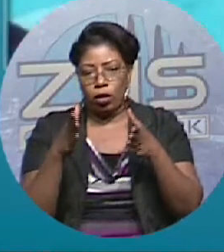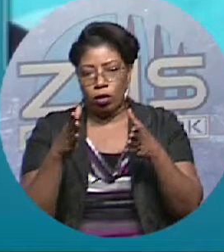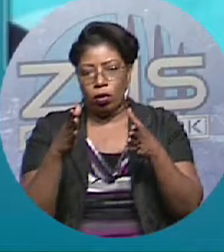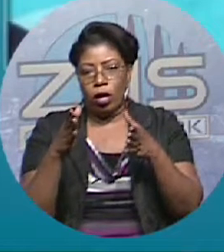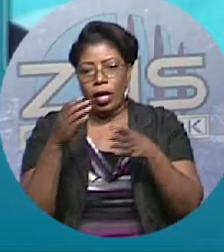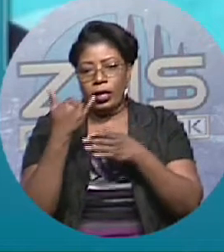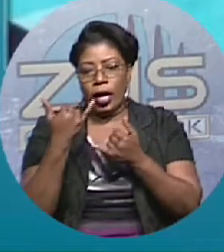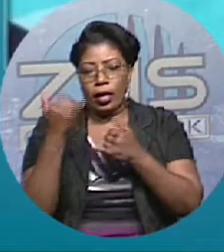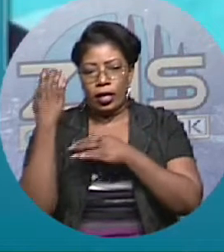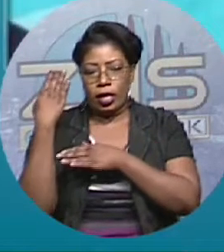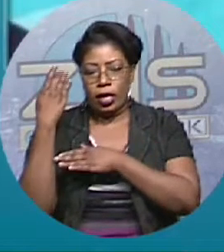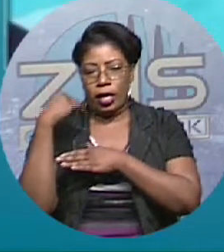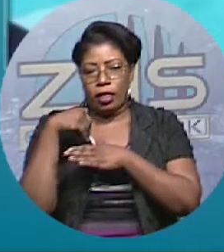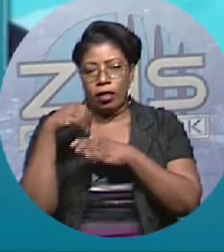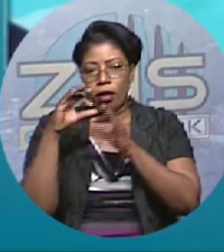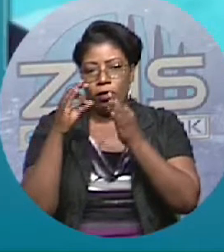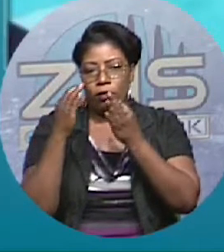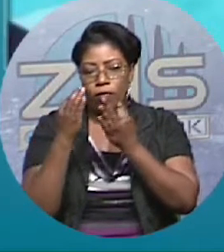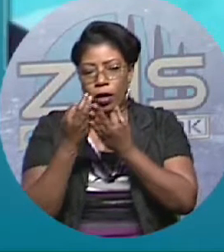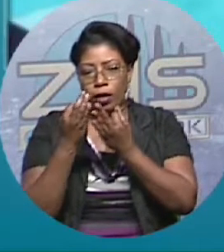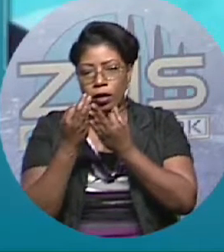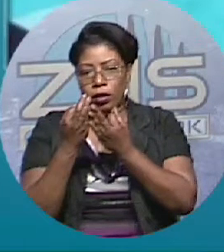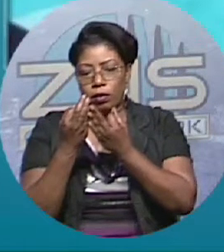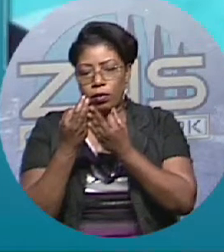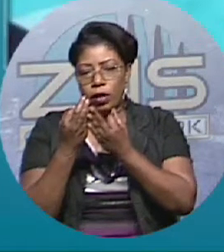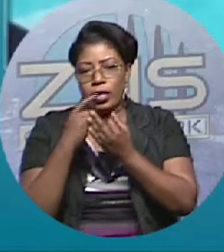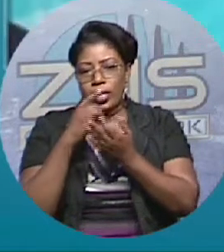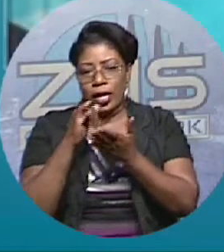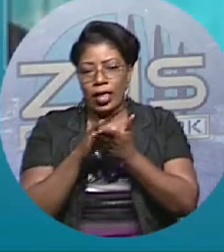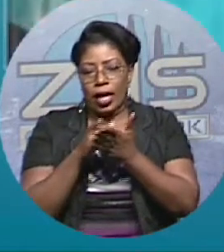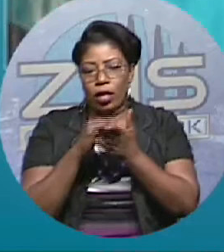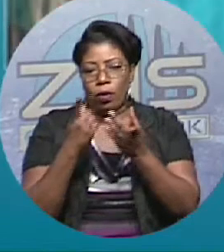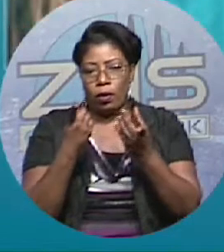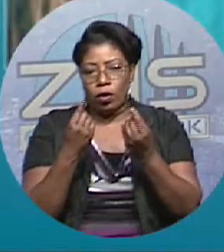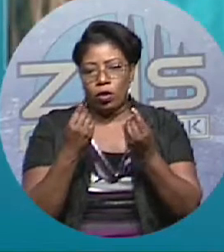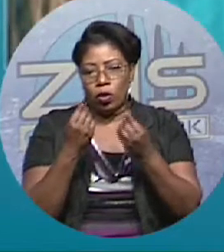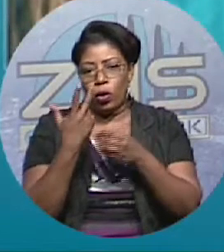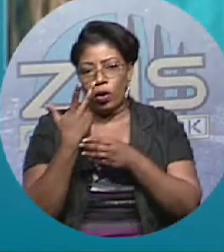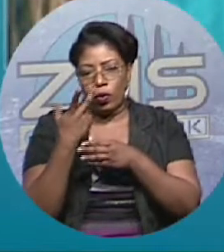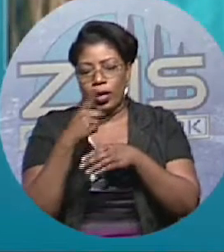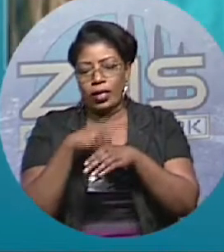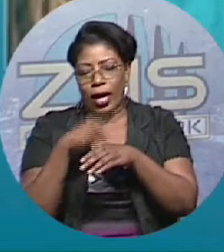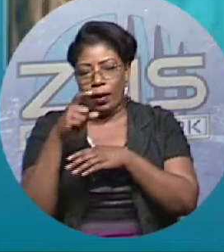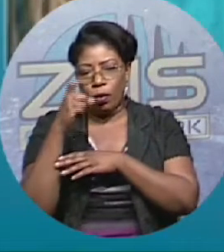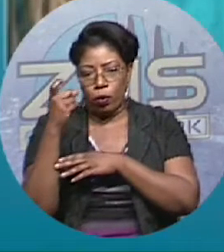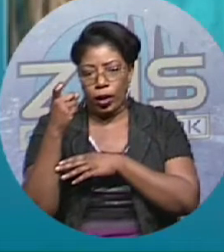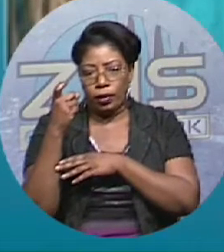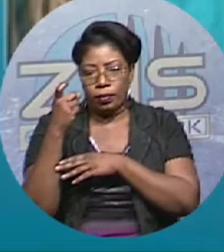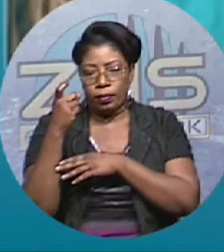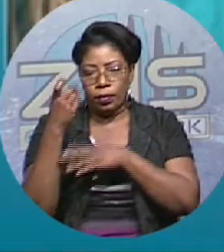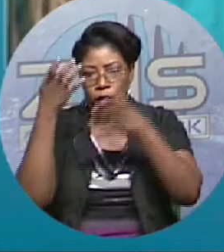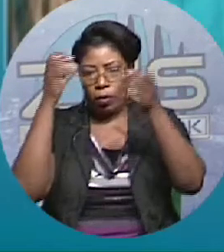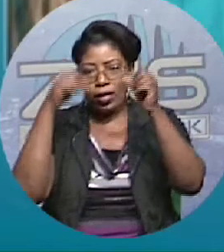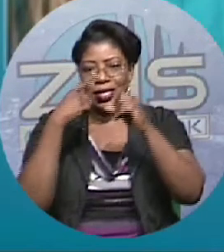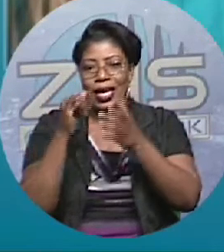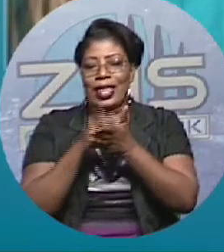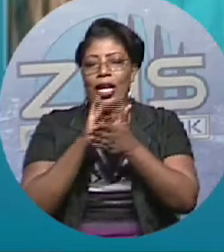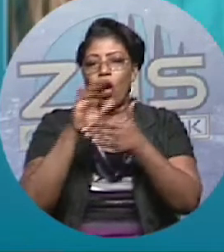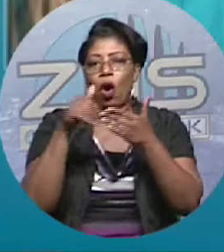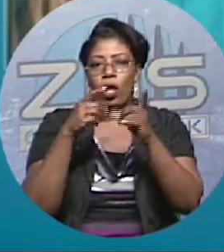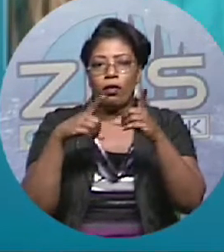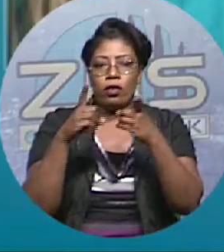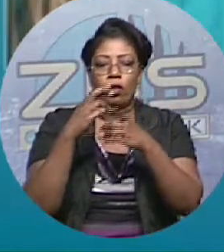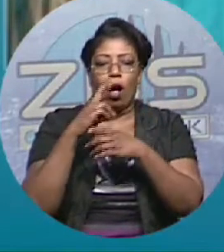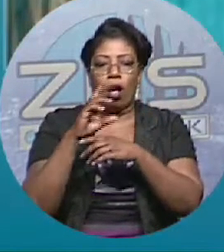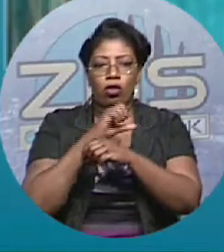the executives in the Bahamas Swimming Federation believe that they can pull off the three-peat. President Algernon Caugill noted that all divisions are